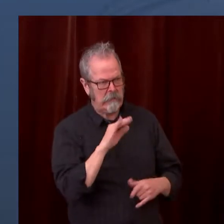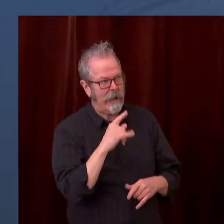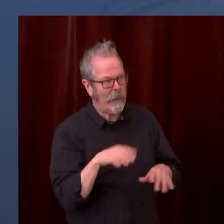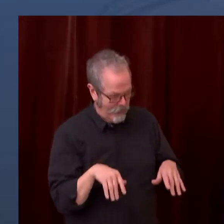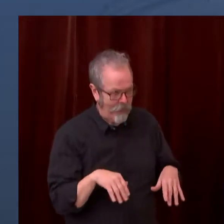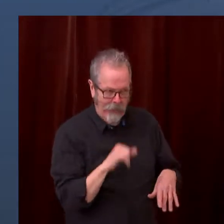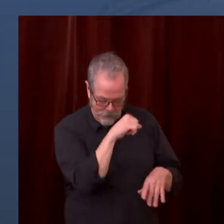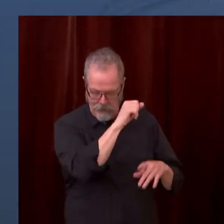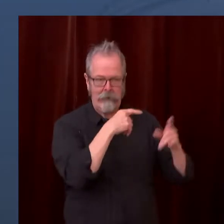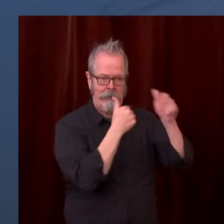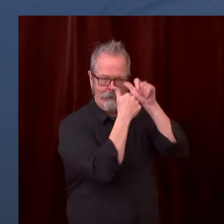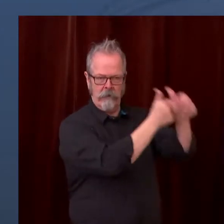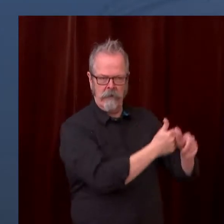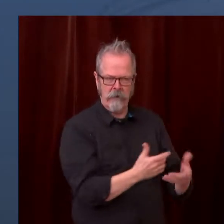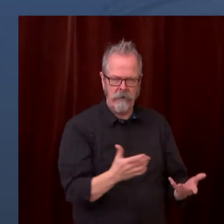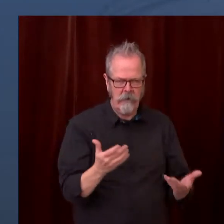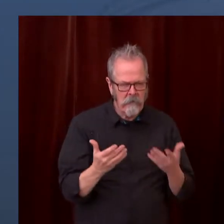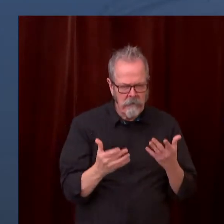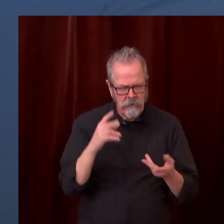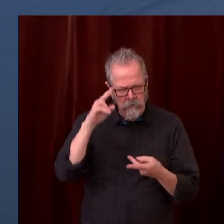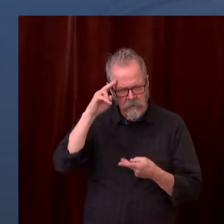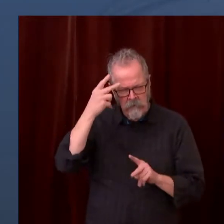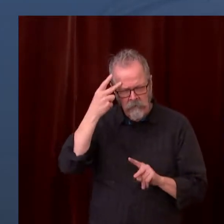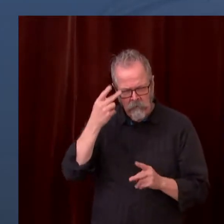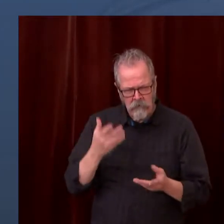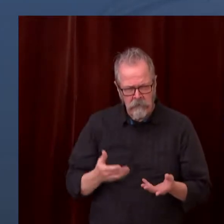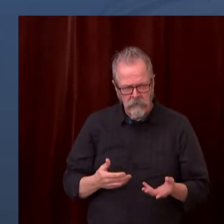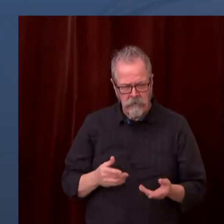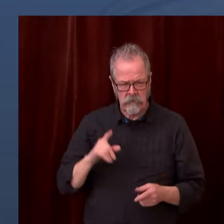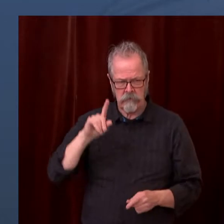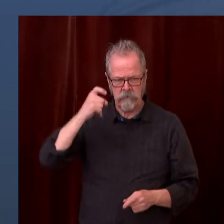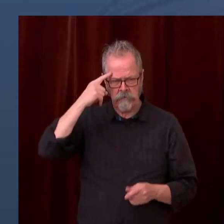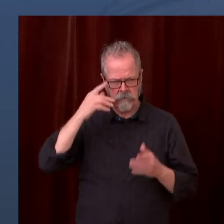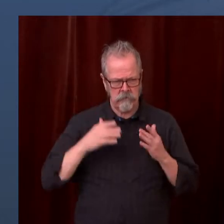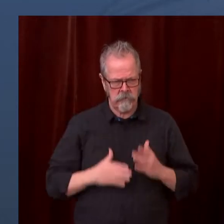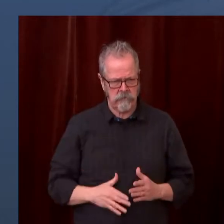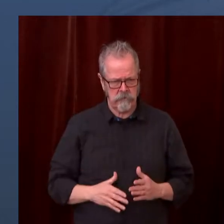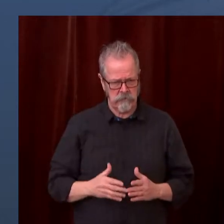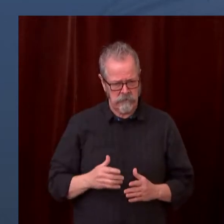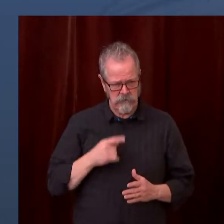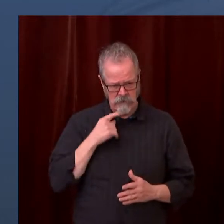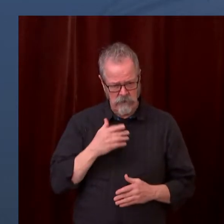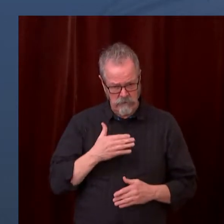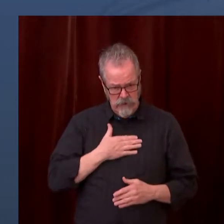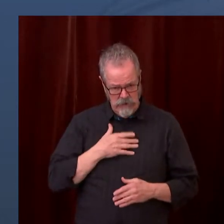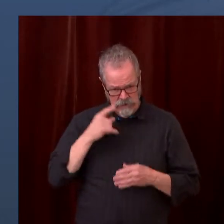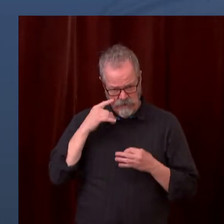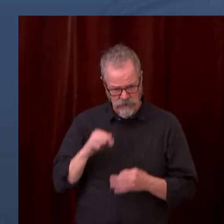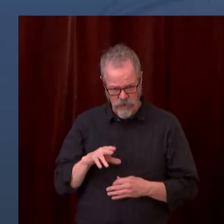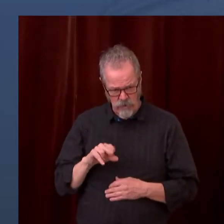change? I didn't make the decision, Austin. The President of the United States made the decision, and he issued a legally